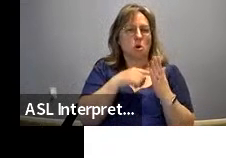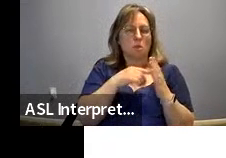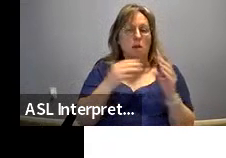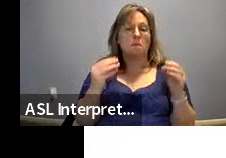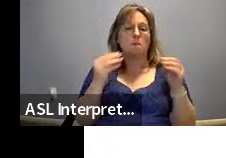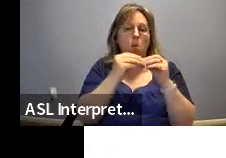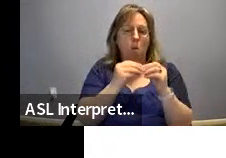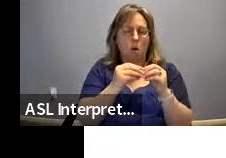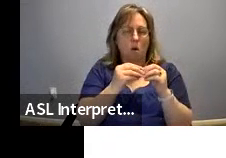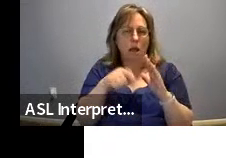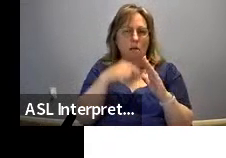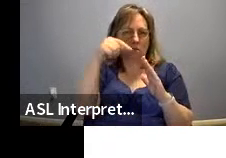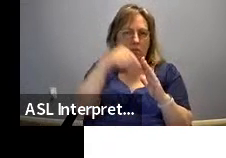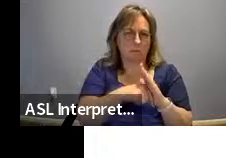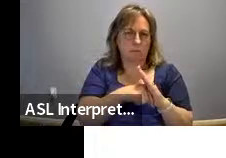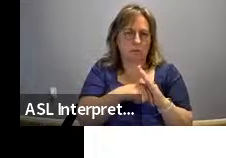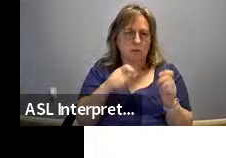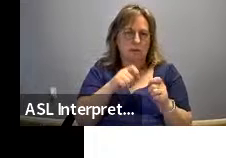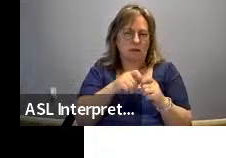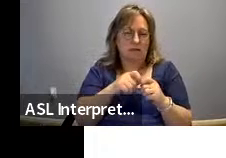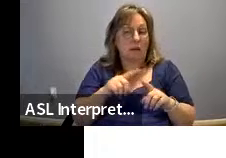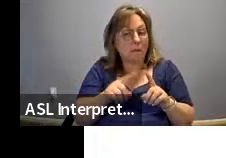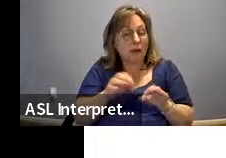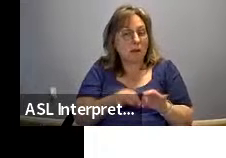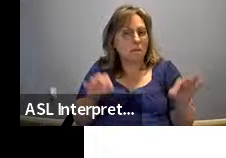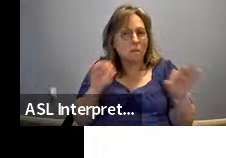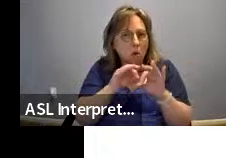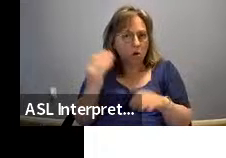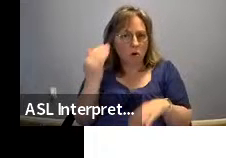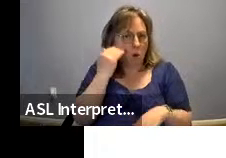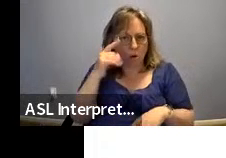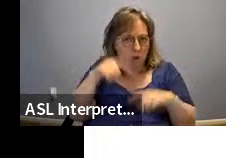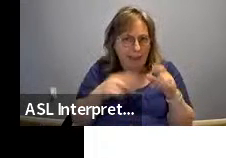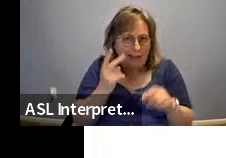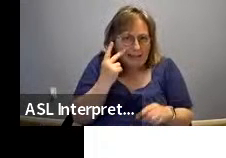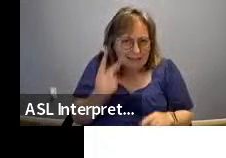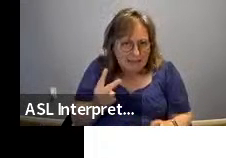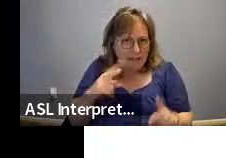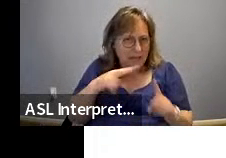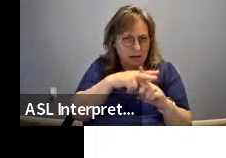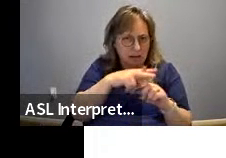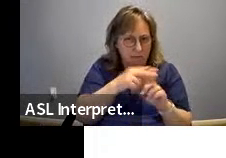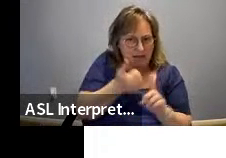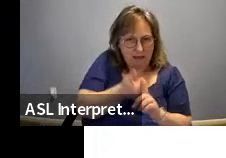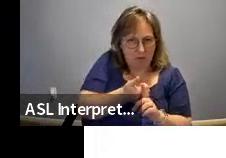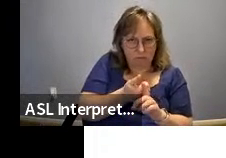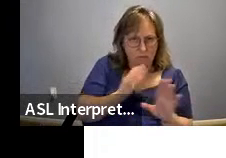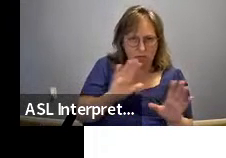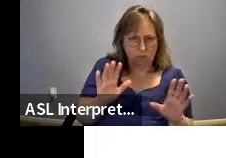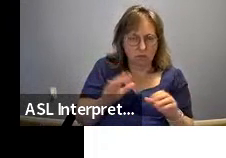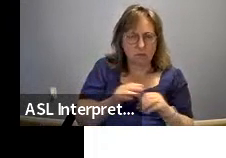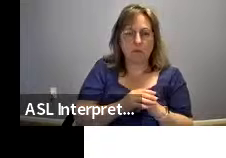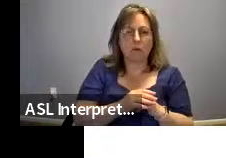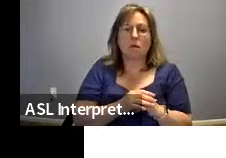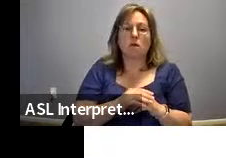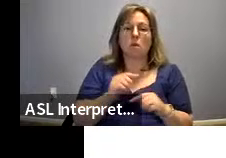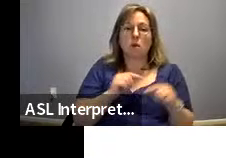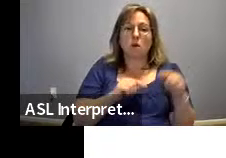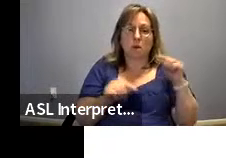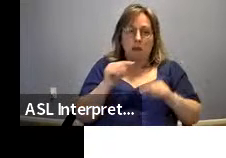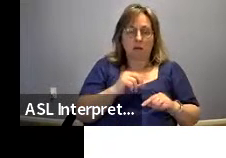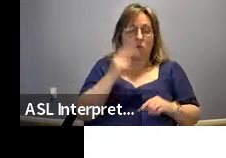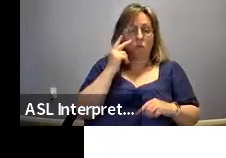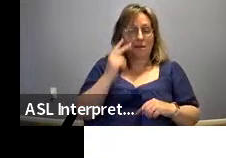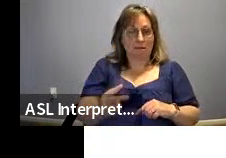that you cannot see the assignment on the Parent app. Now we go back and we see the list of